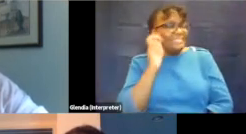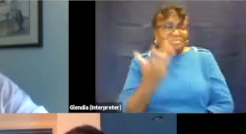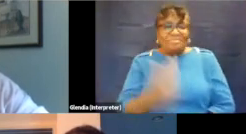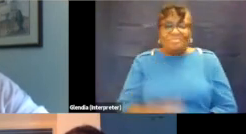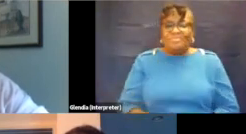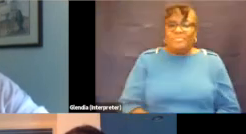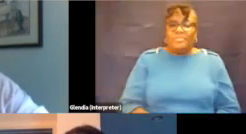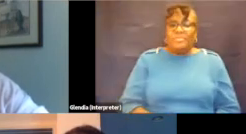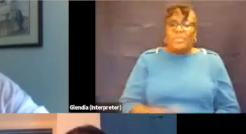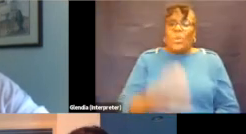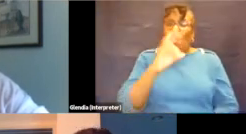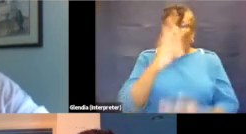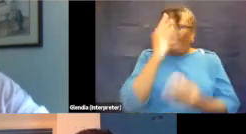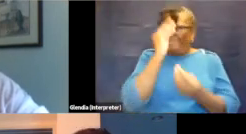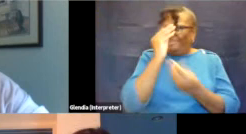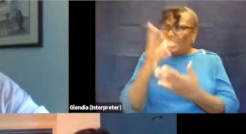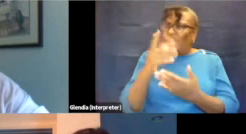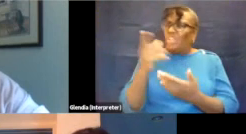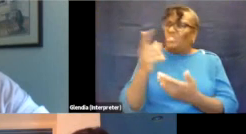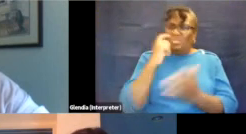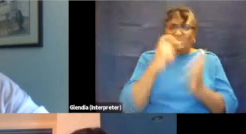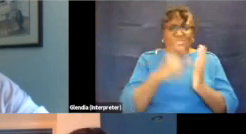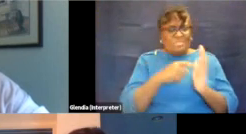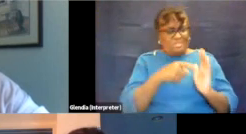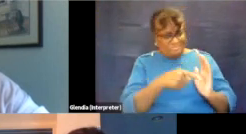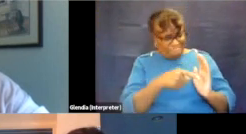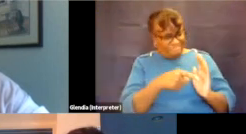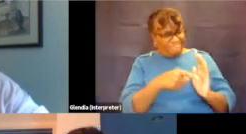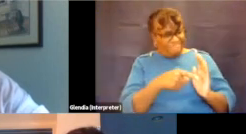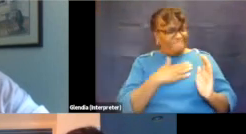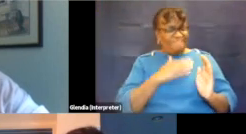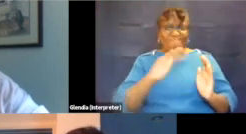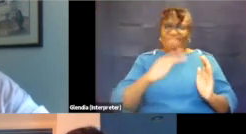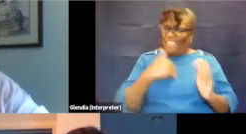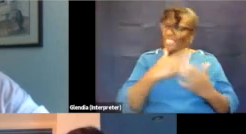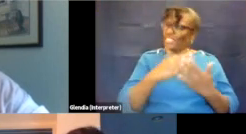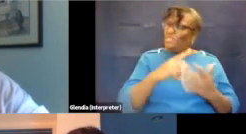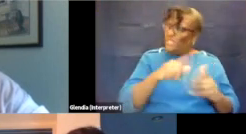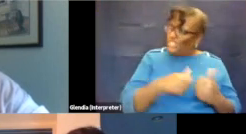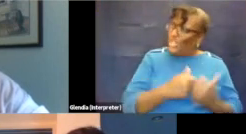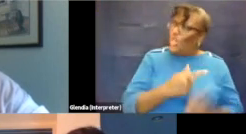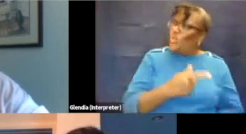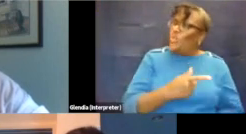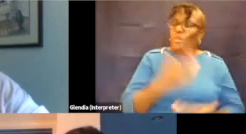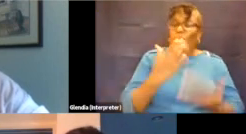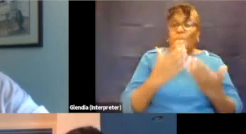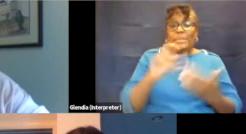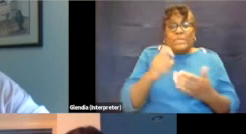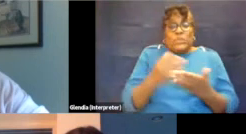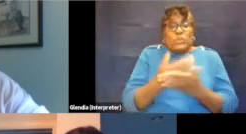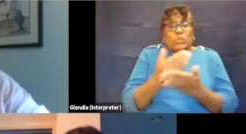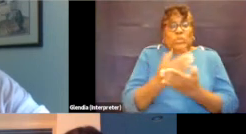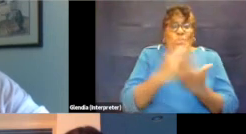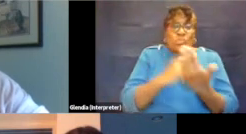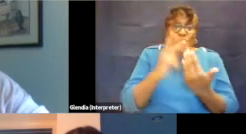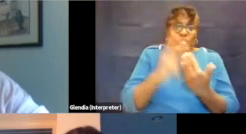Report times when you notice your child having challenges. This could lead again to new programming or counseling on how to handle it